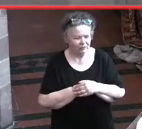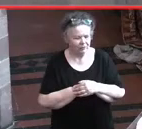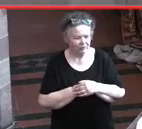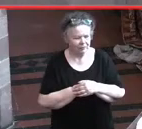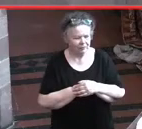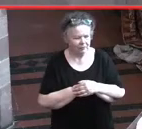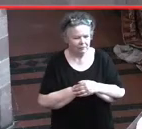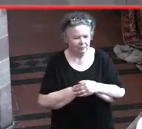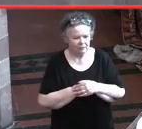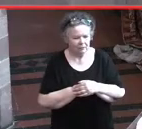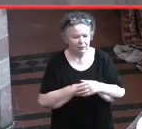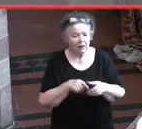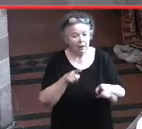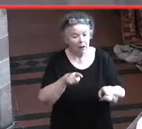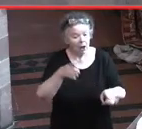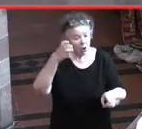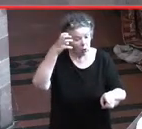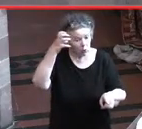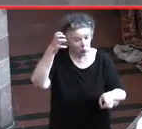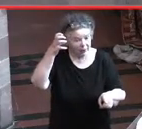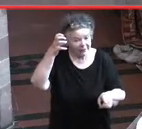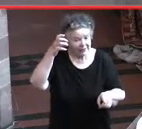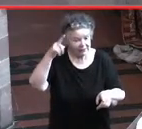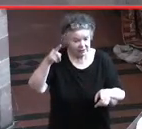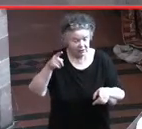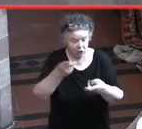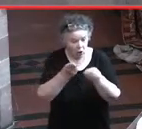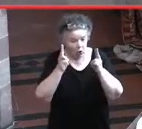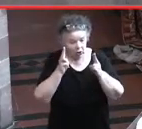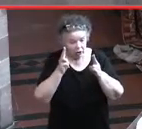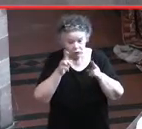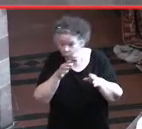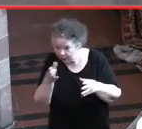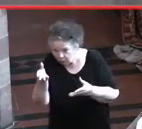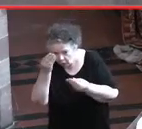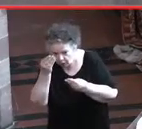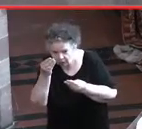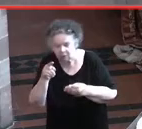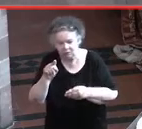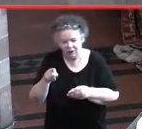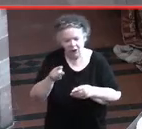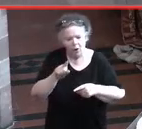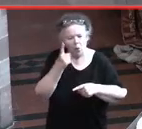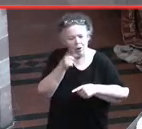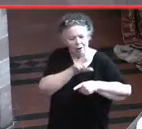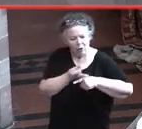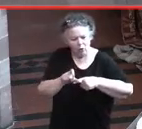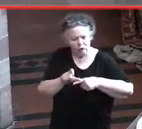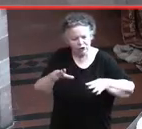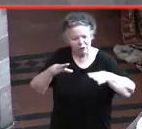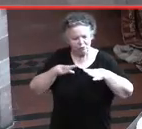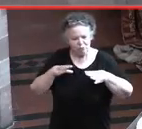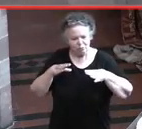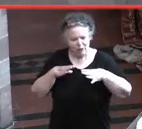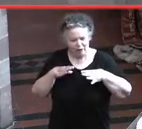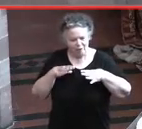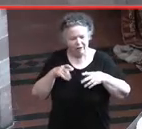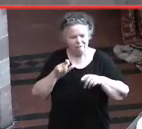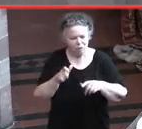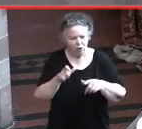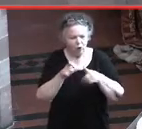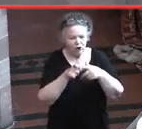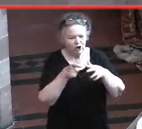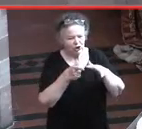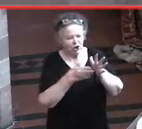At the Queen's Foundation, where you've trained, one of your courses is entitled Preparing for Denominational